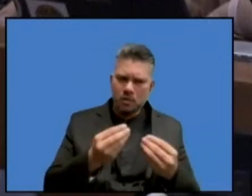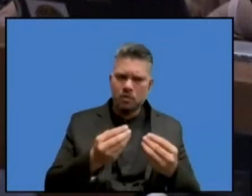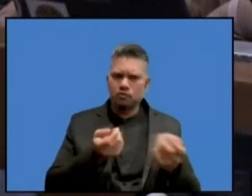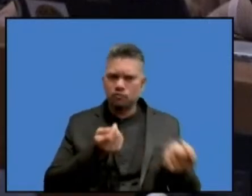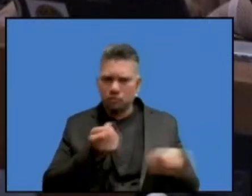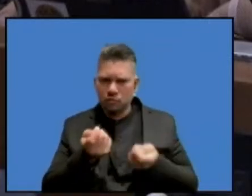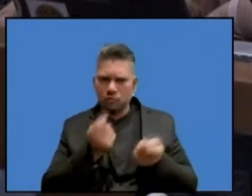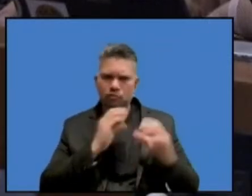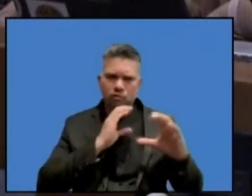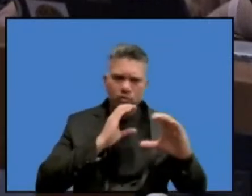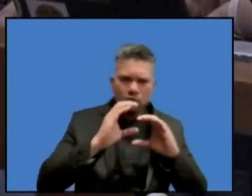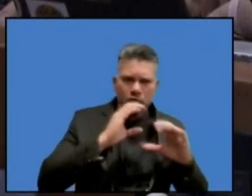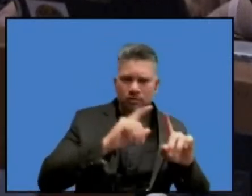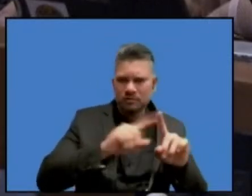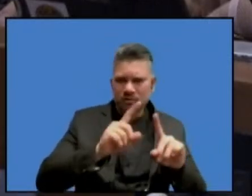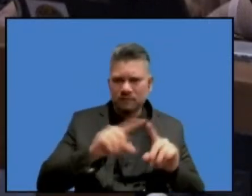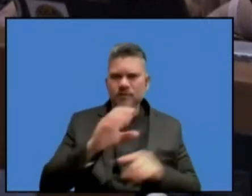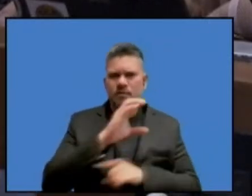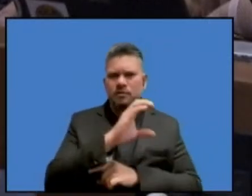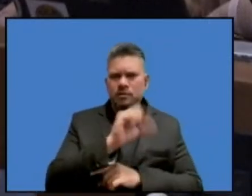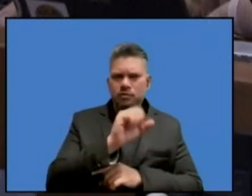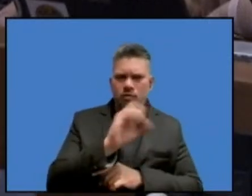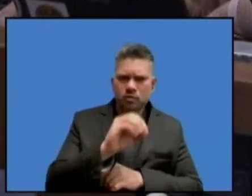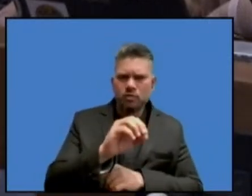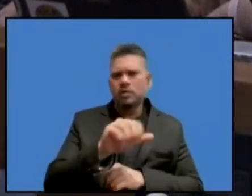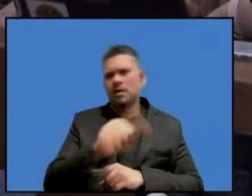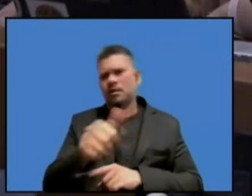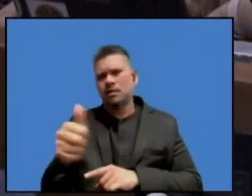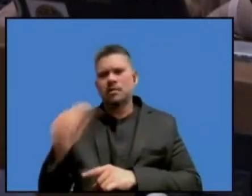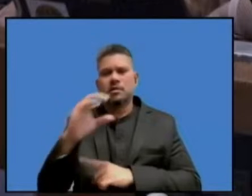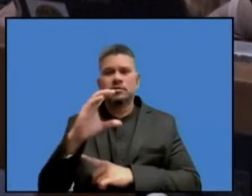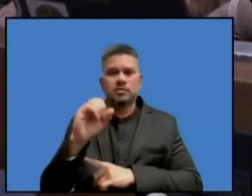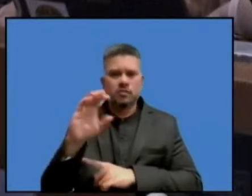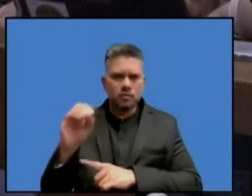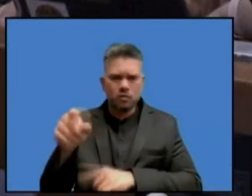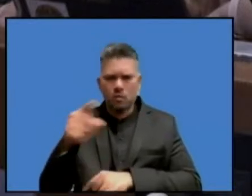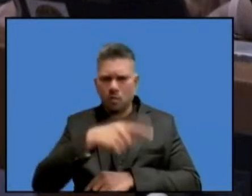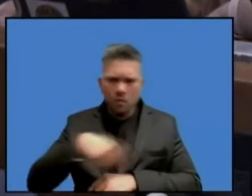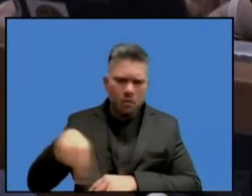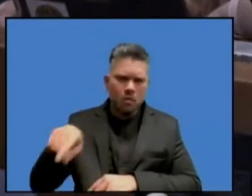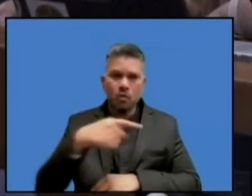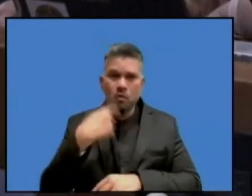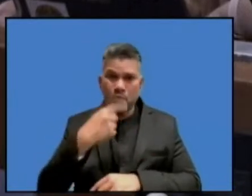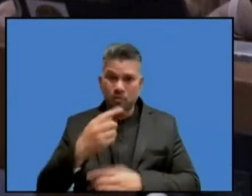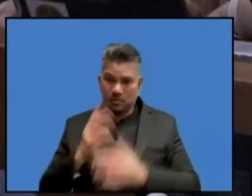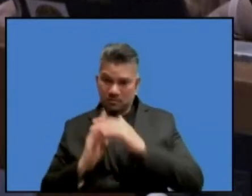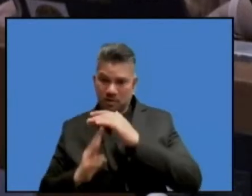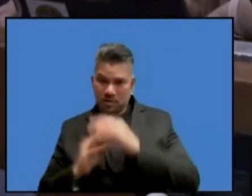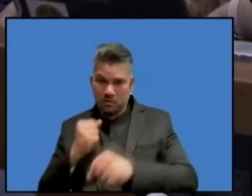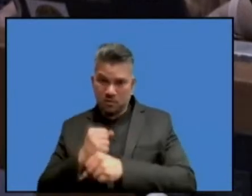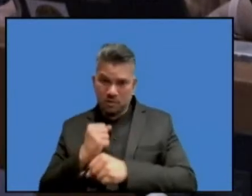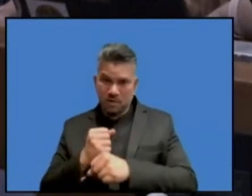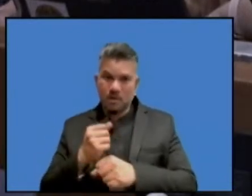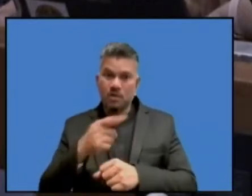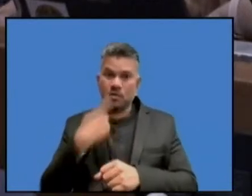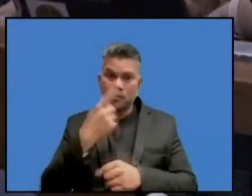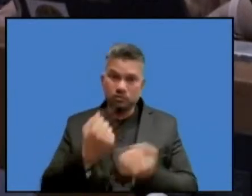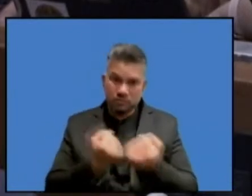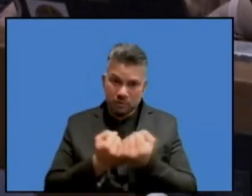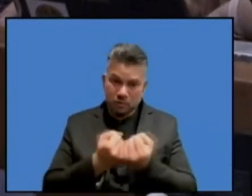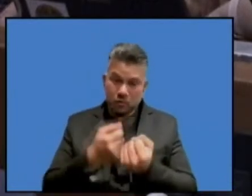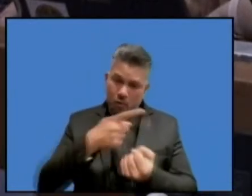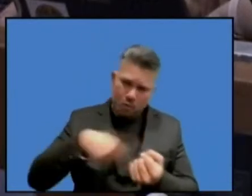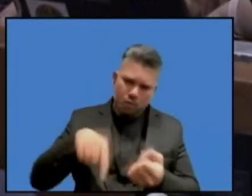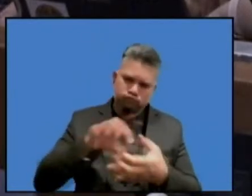other civil society organizations who working for the rights of the migrant workers, as well as involving them in discussing